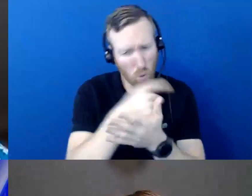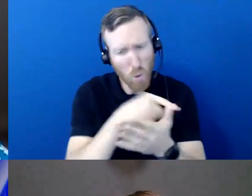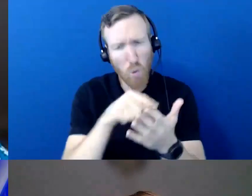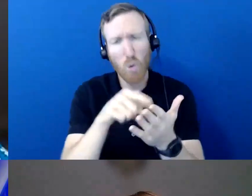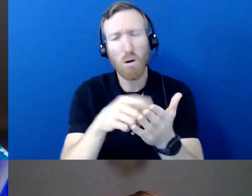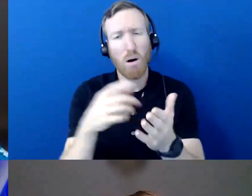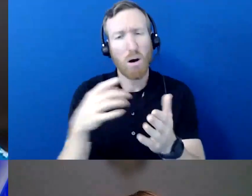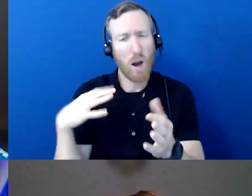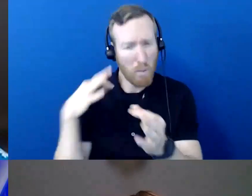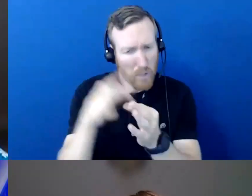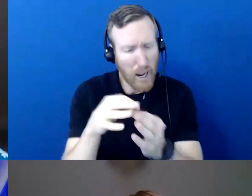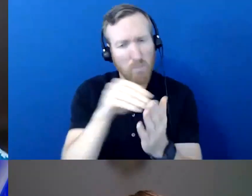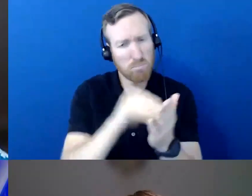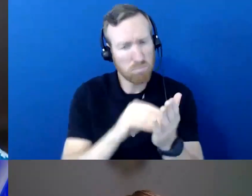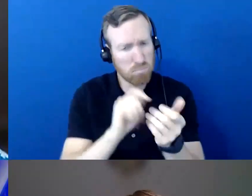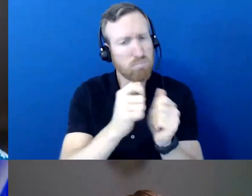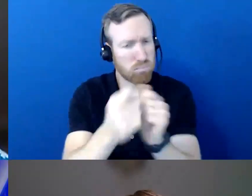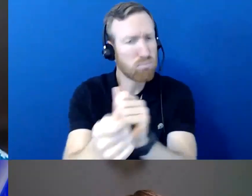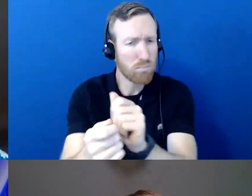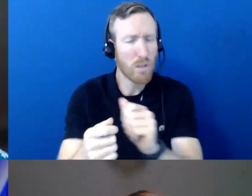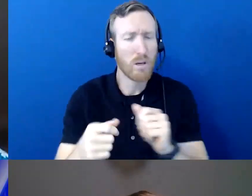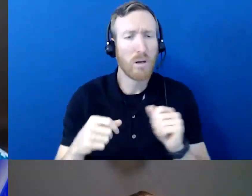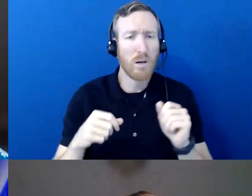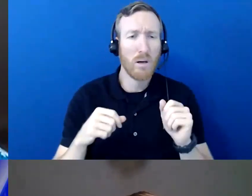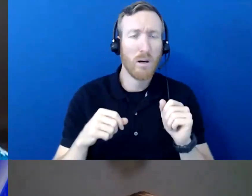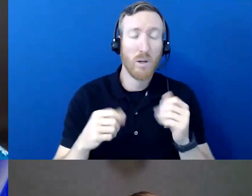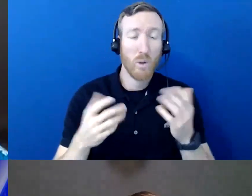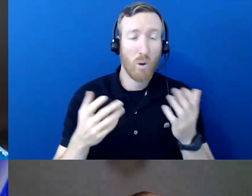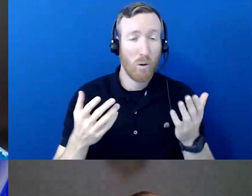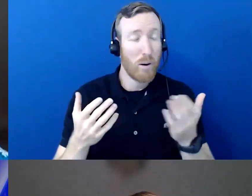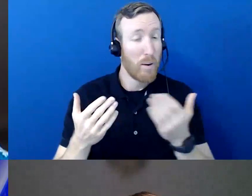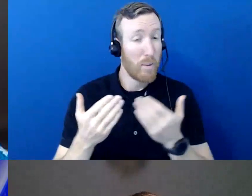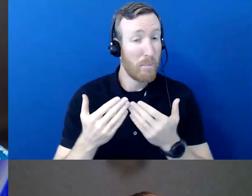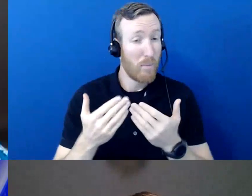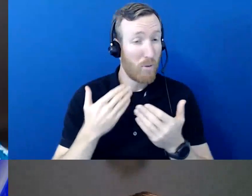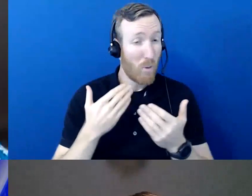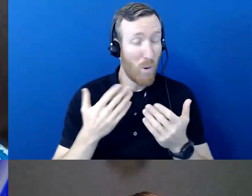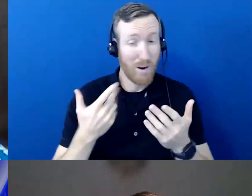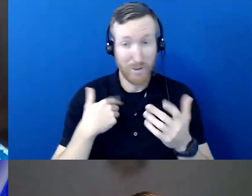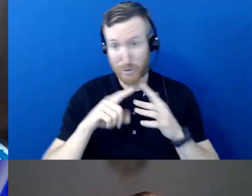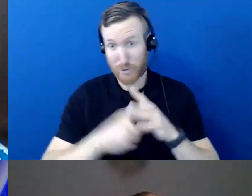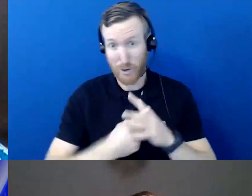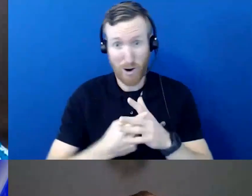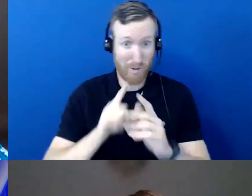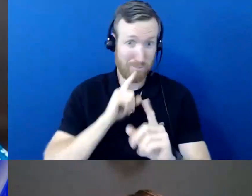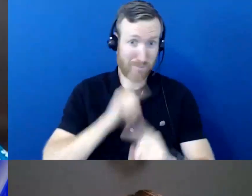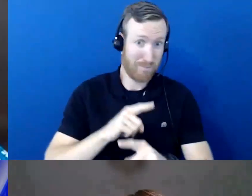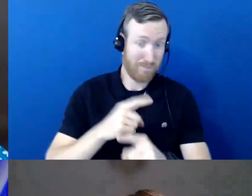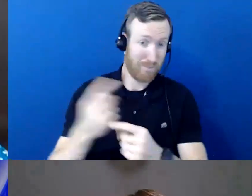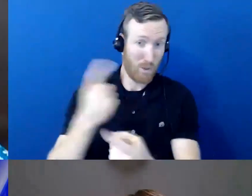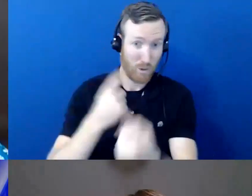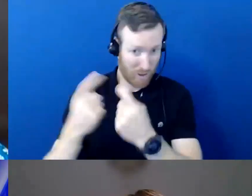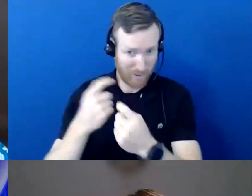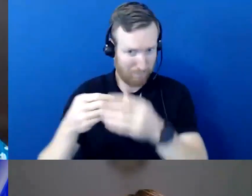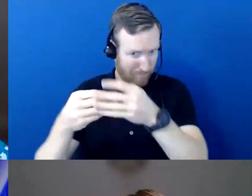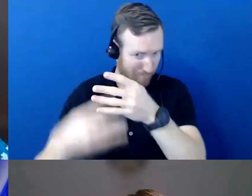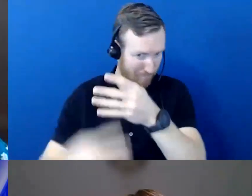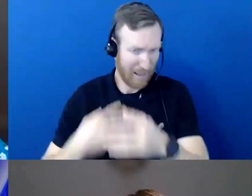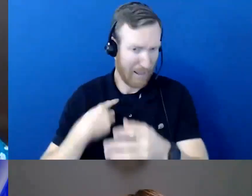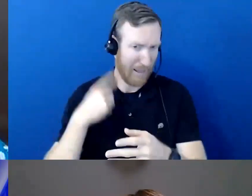mentioned. And perhaps I'll end before we move to the many questions and comments. I can hear my